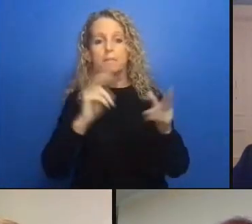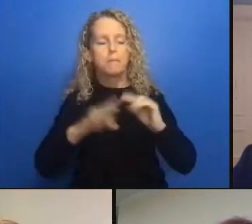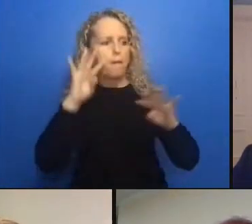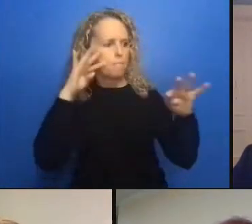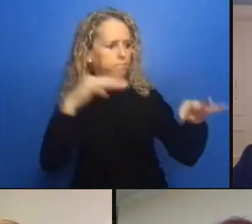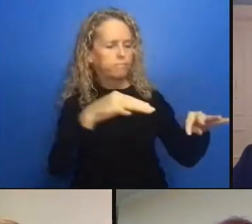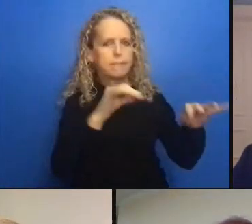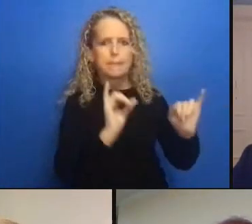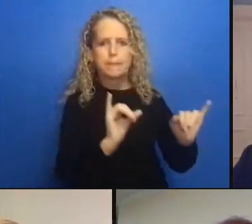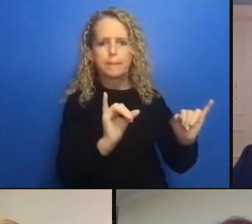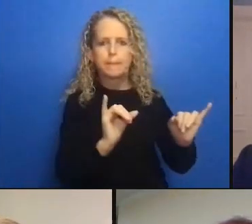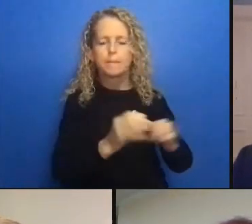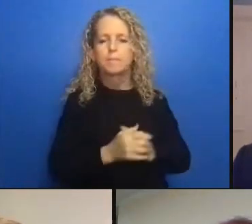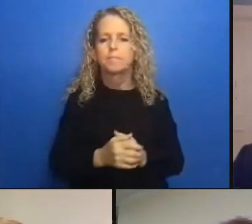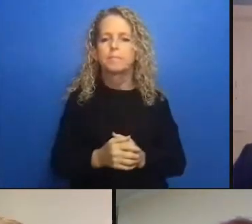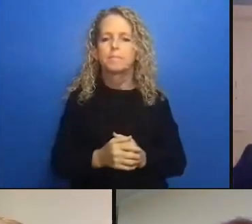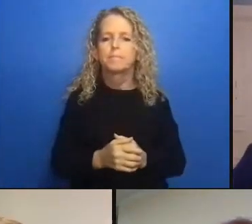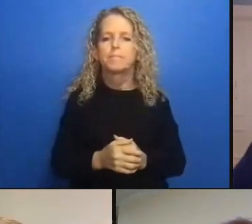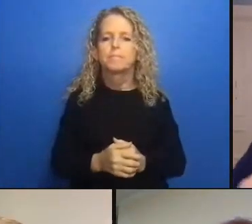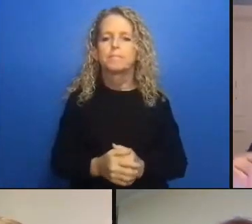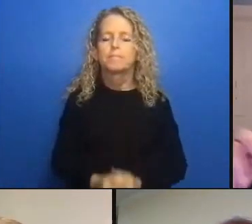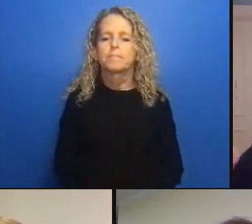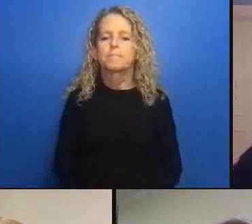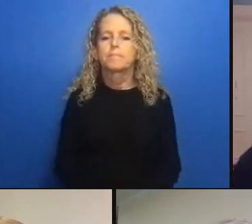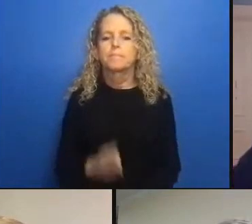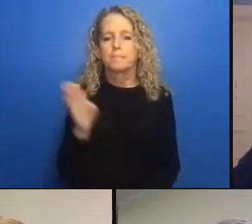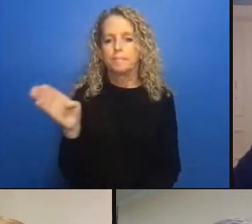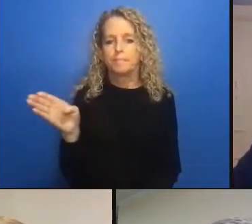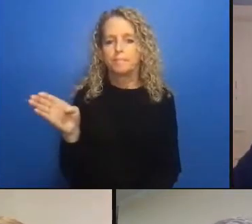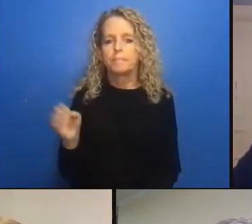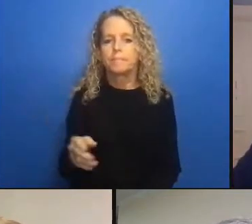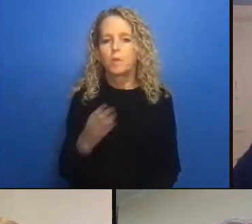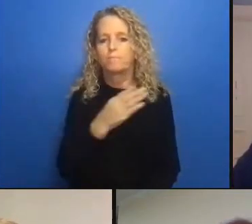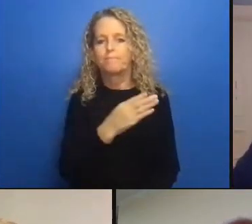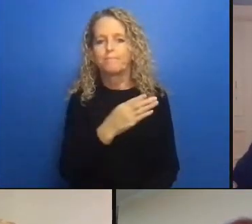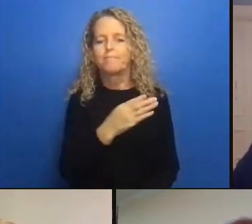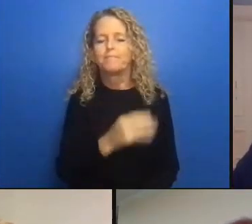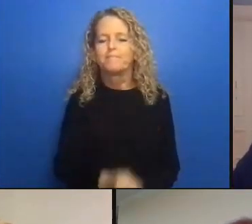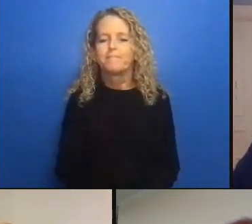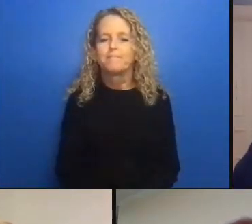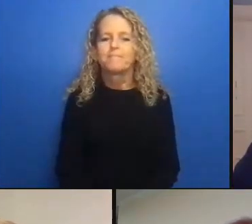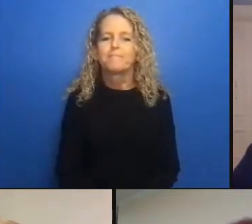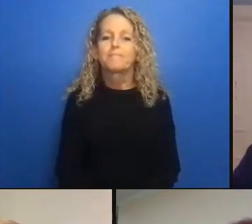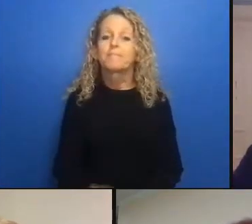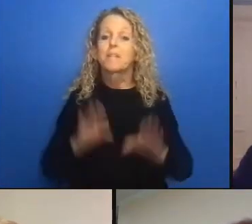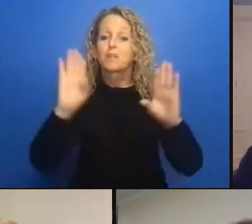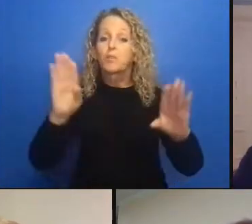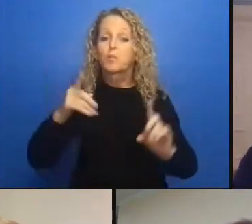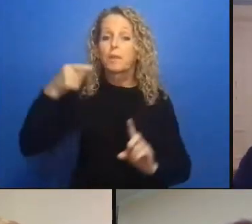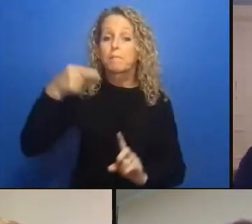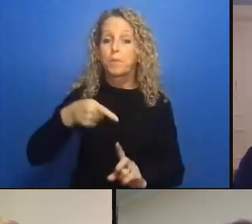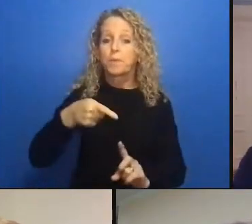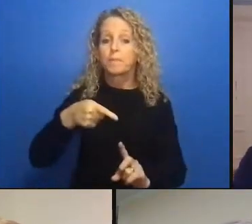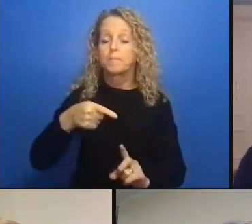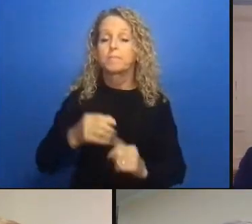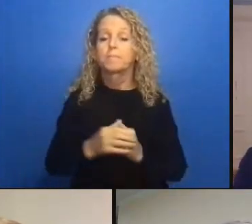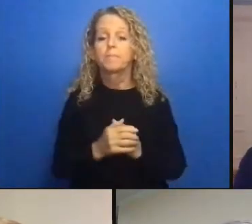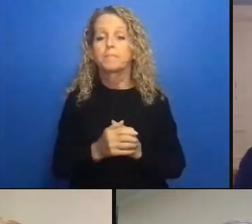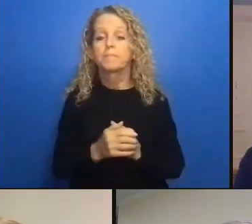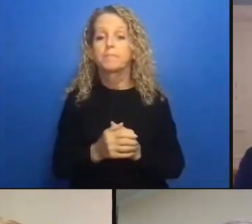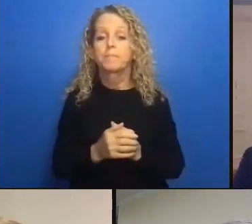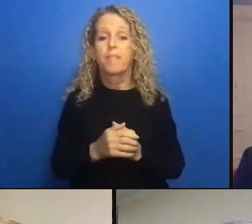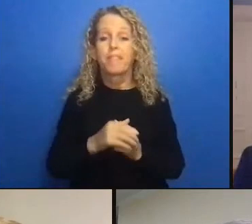I think it's a great point. And, you know, I think this echoes back to the APEC report, which really identified